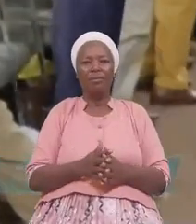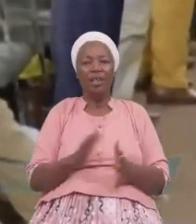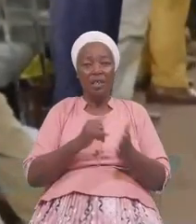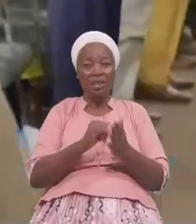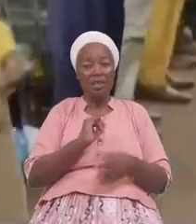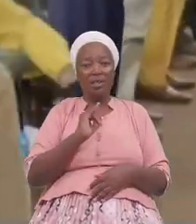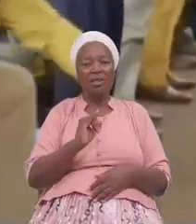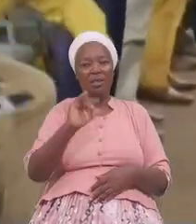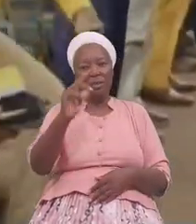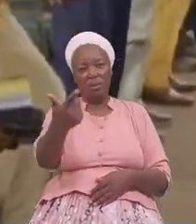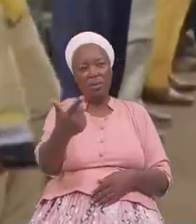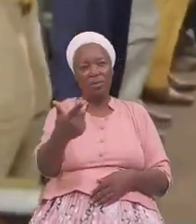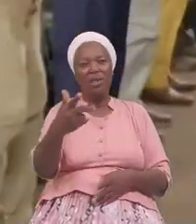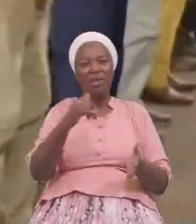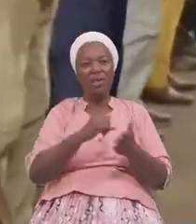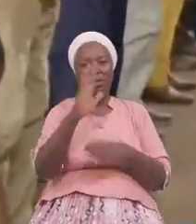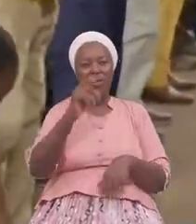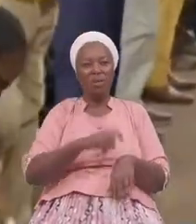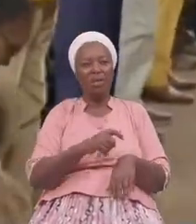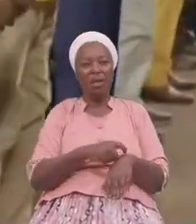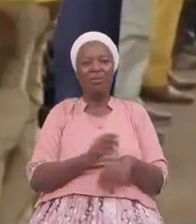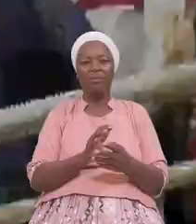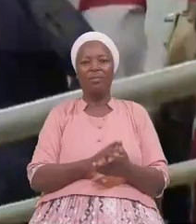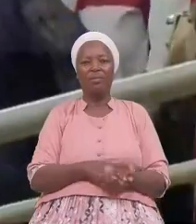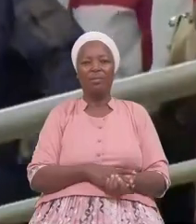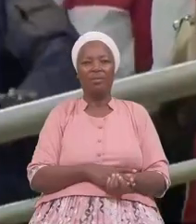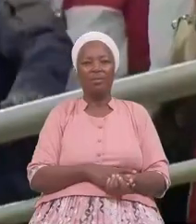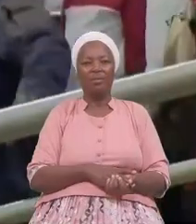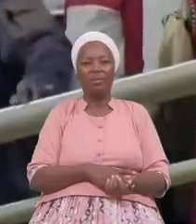turn. It is your time.